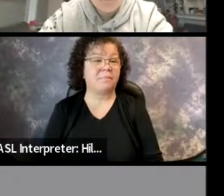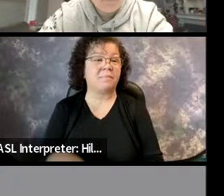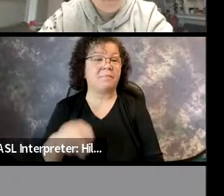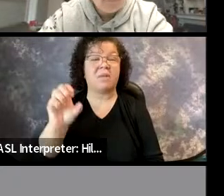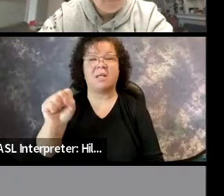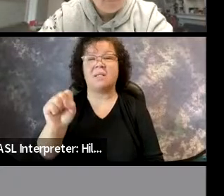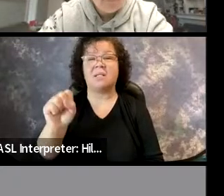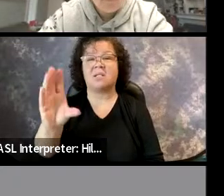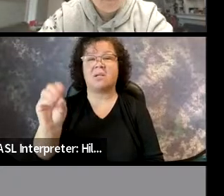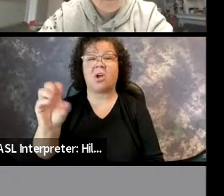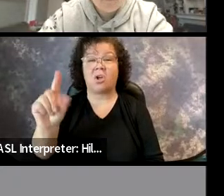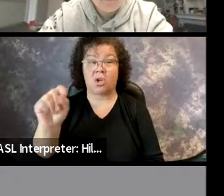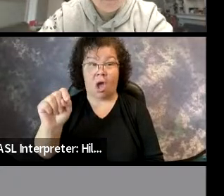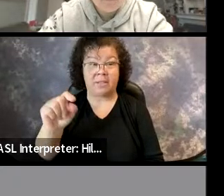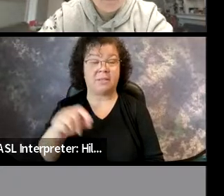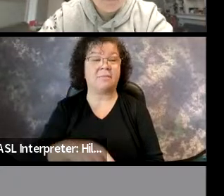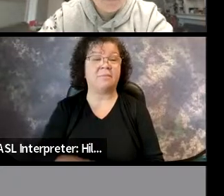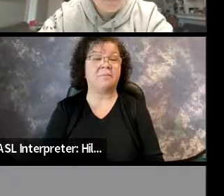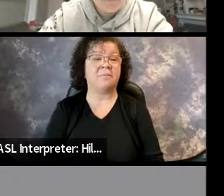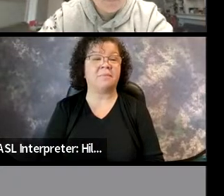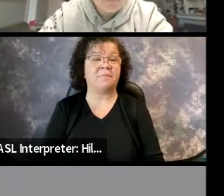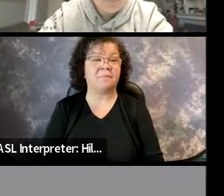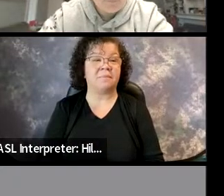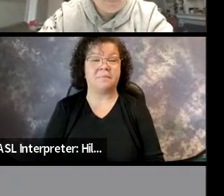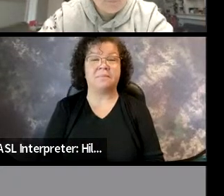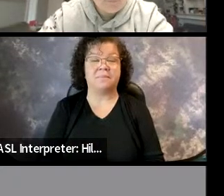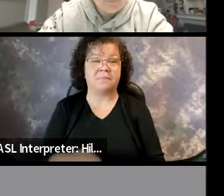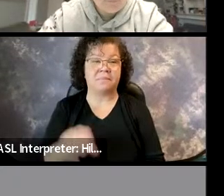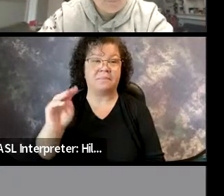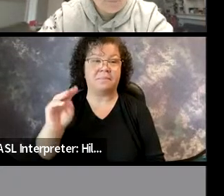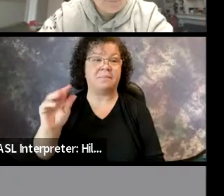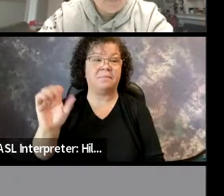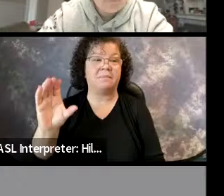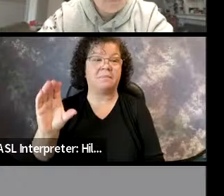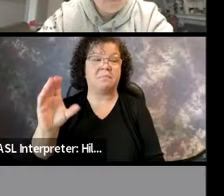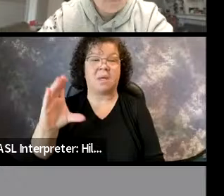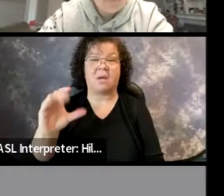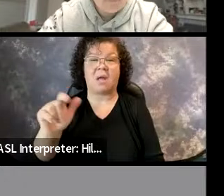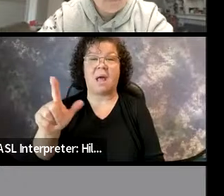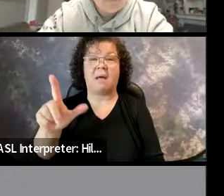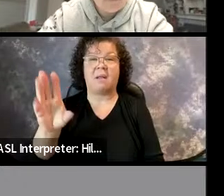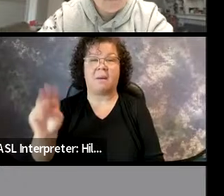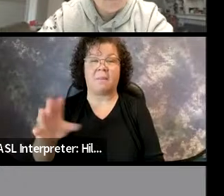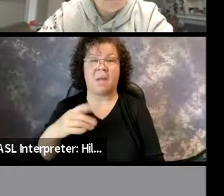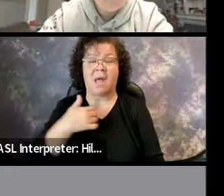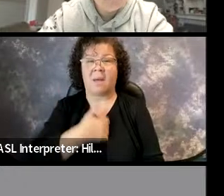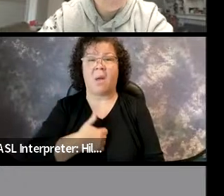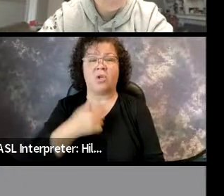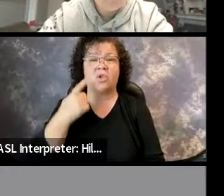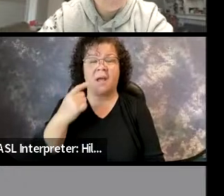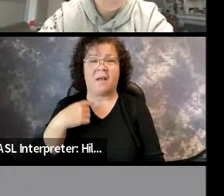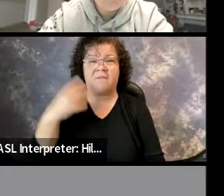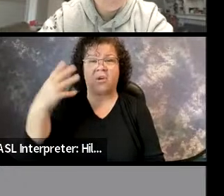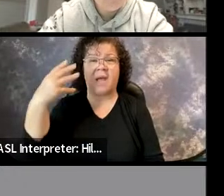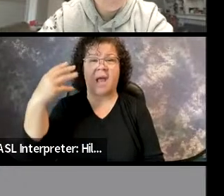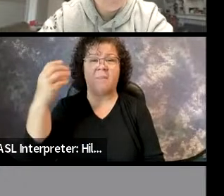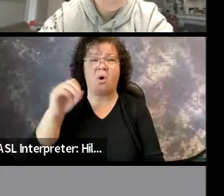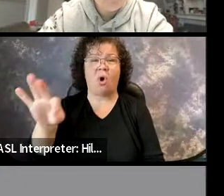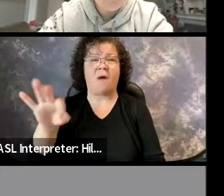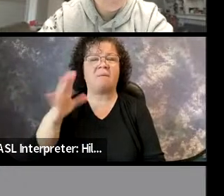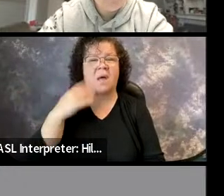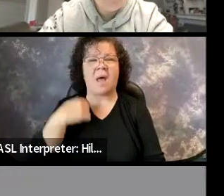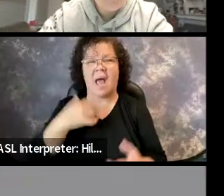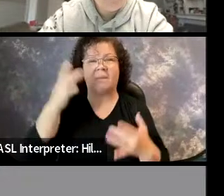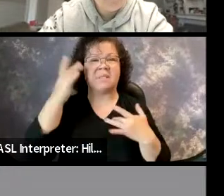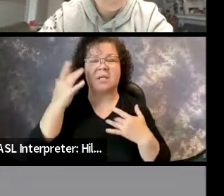Thank you. And we'll go to Scott and then Ryan. Good morning, everybody. I'm Scott McCollum. I apologize for keeping my camera off. I'm homesick today, and you don't want to